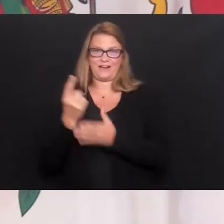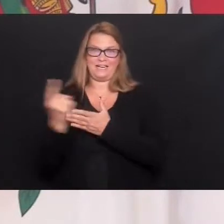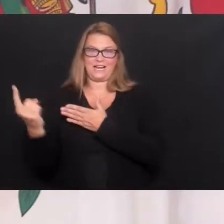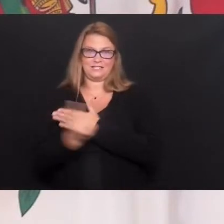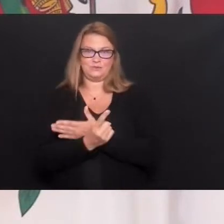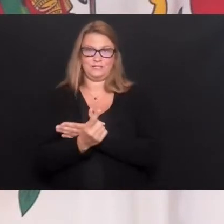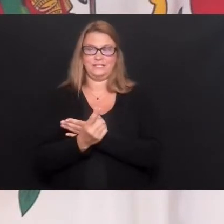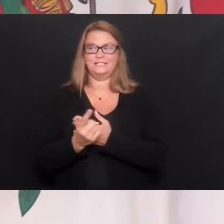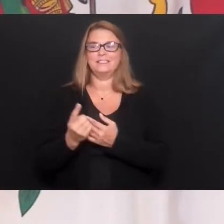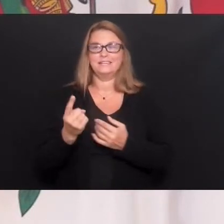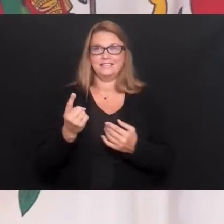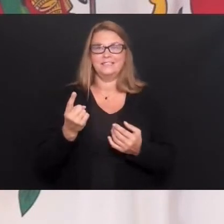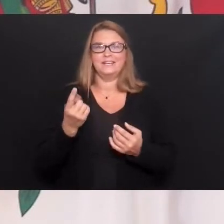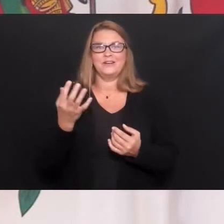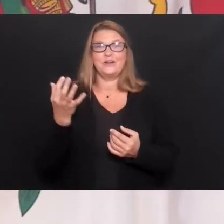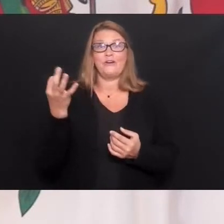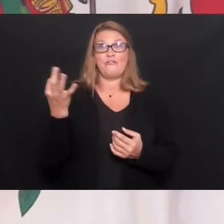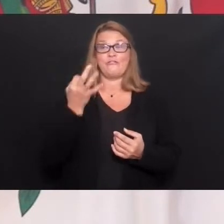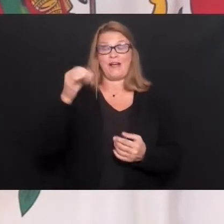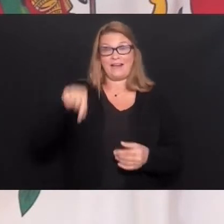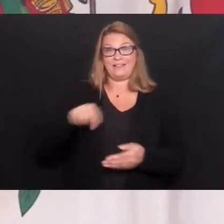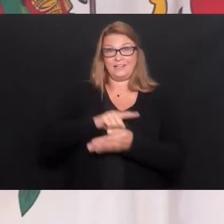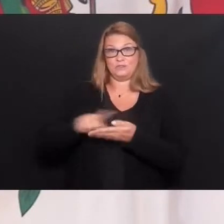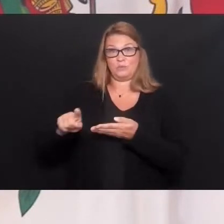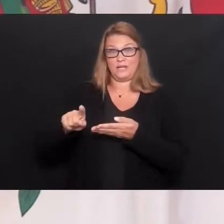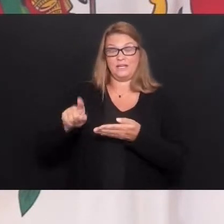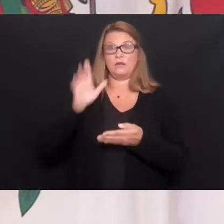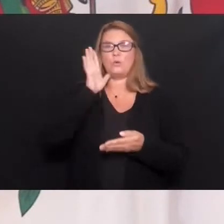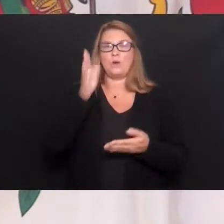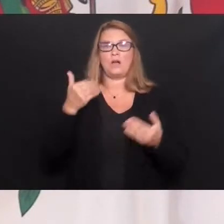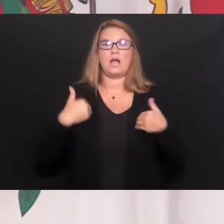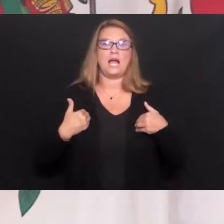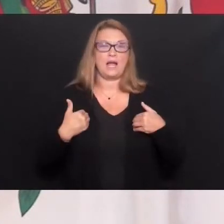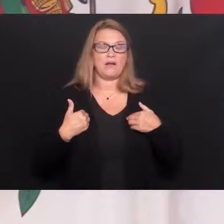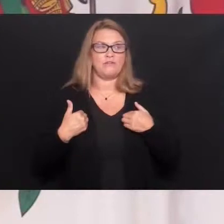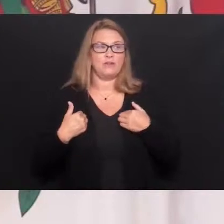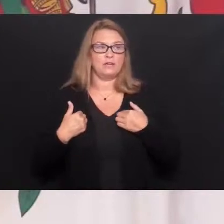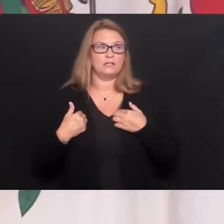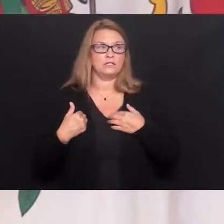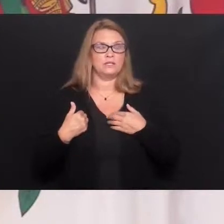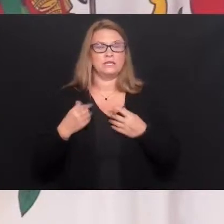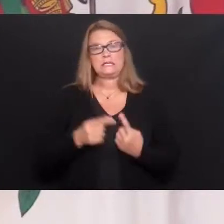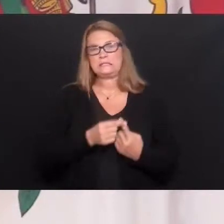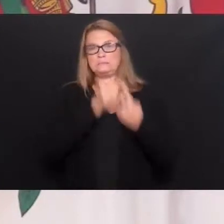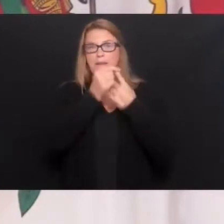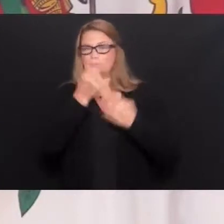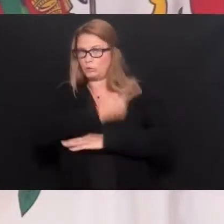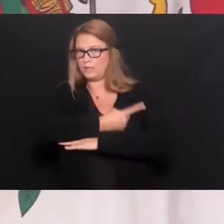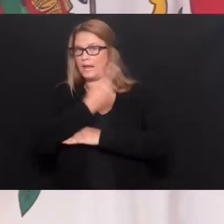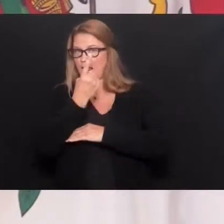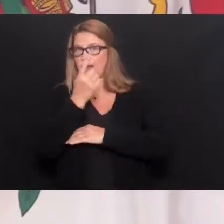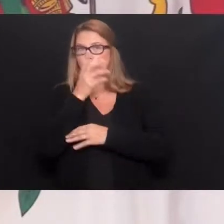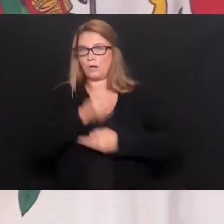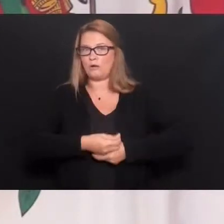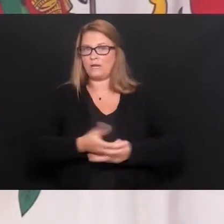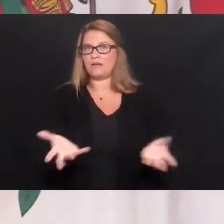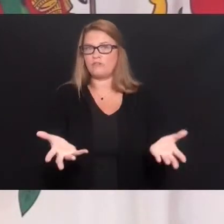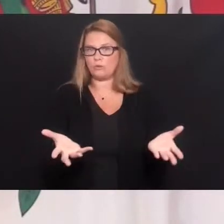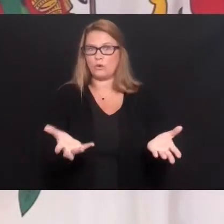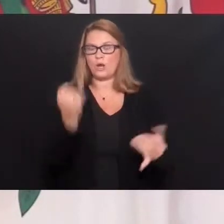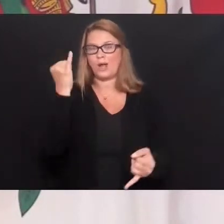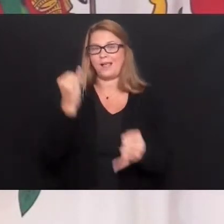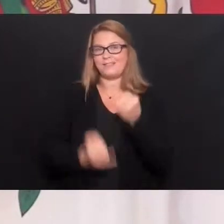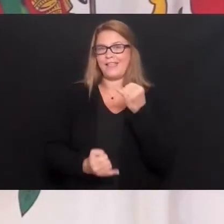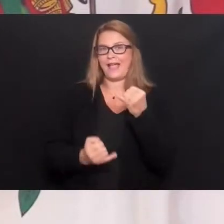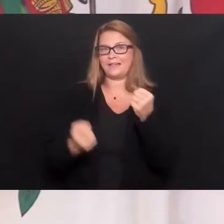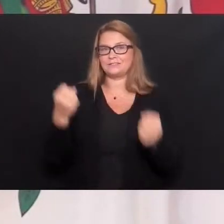On Friday of this week, we're going to do something that is pretty special, and we're going to give away our